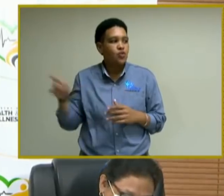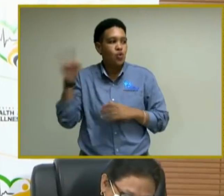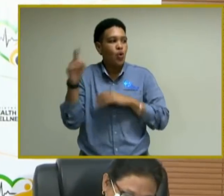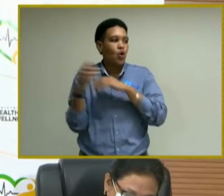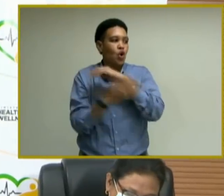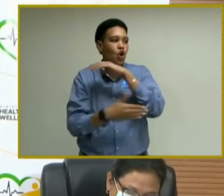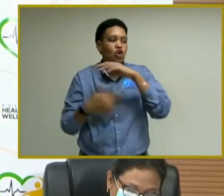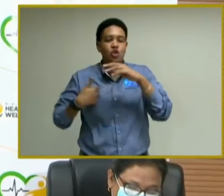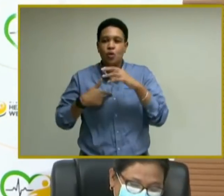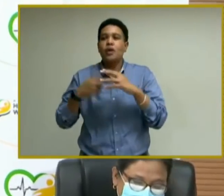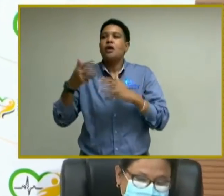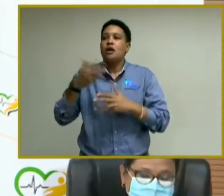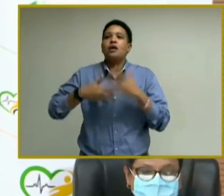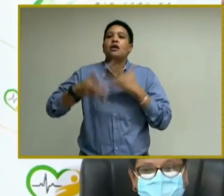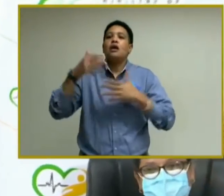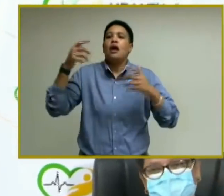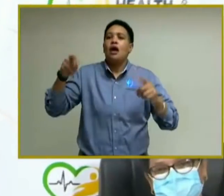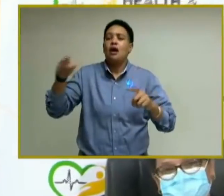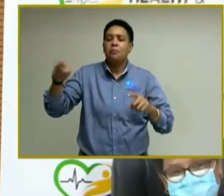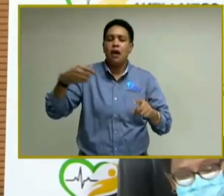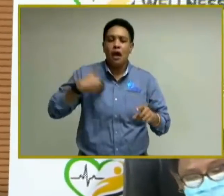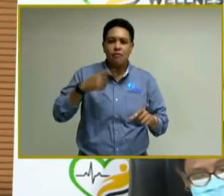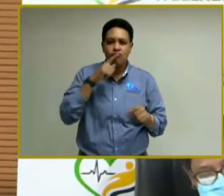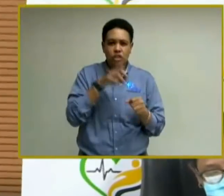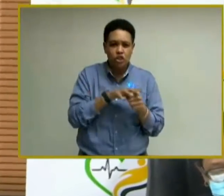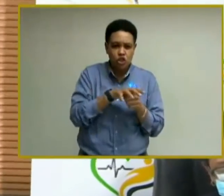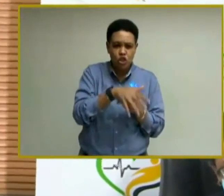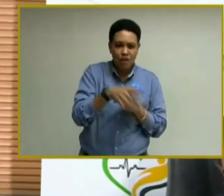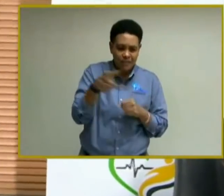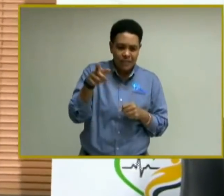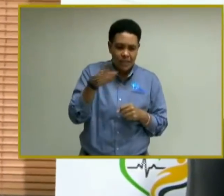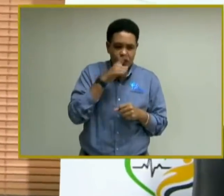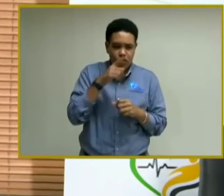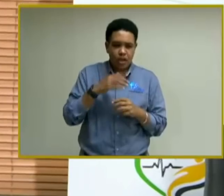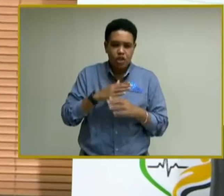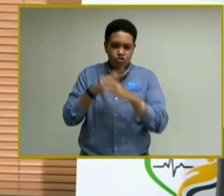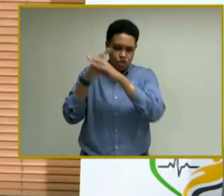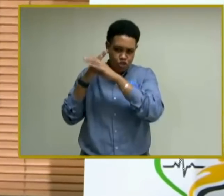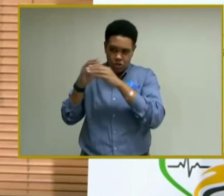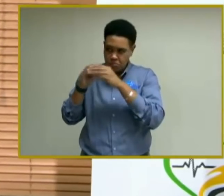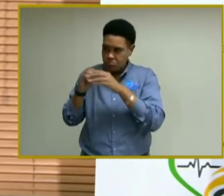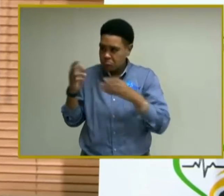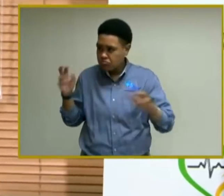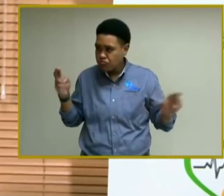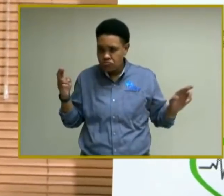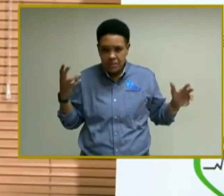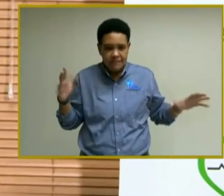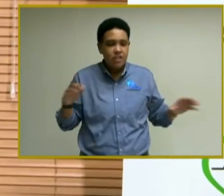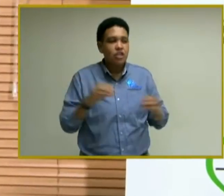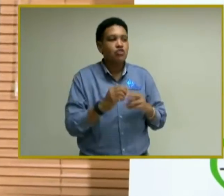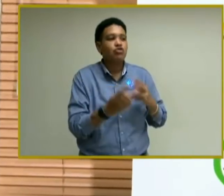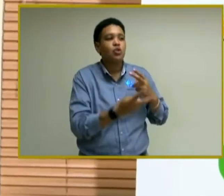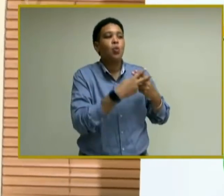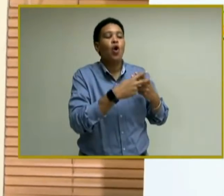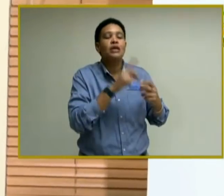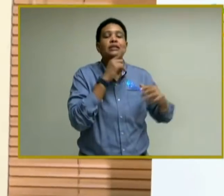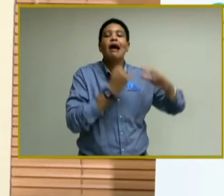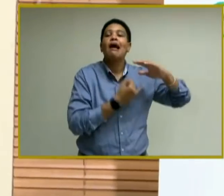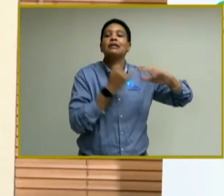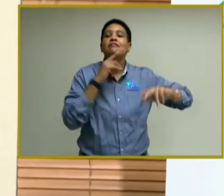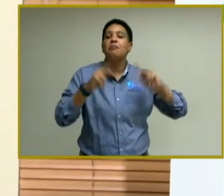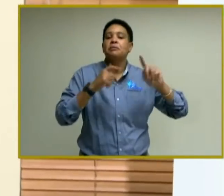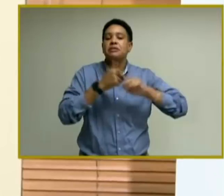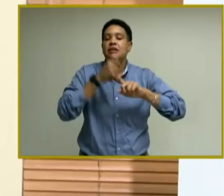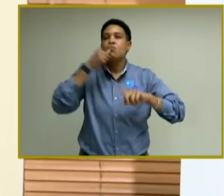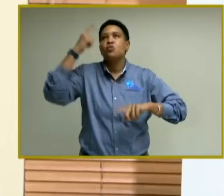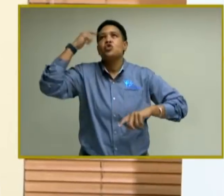we interact with have sufficient restrictions in place around quarantine and isolation for persons